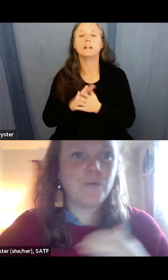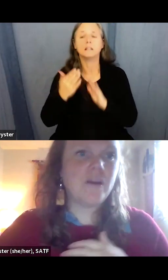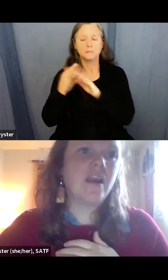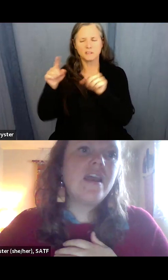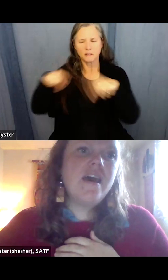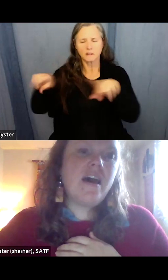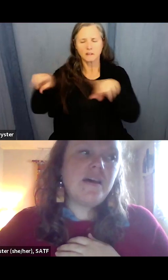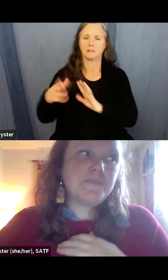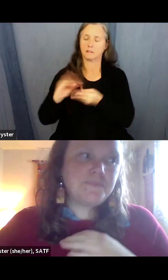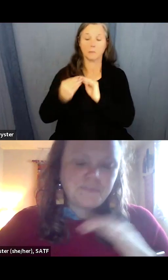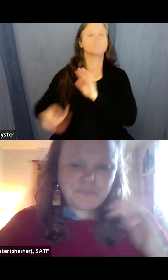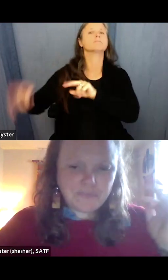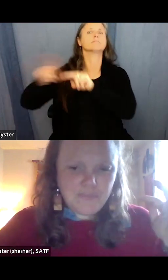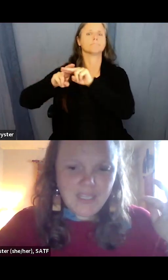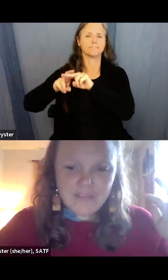up for